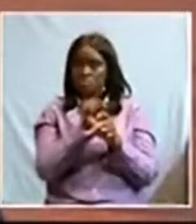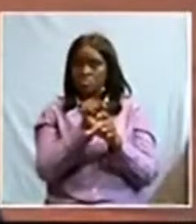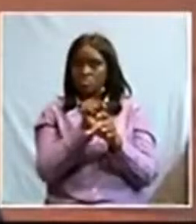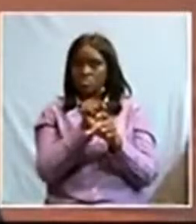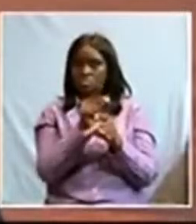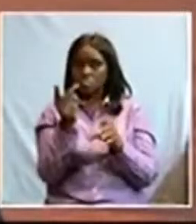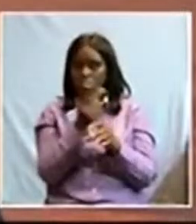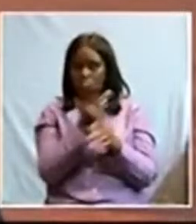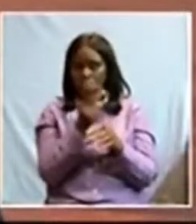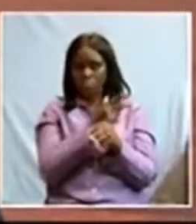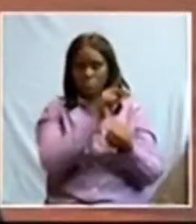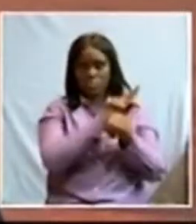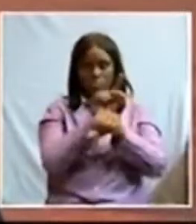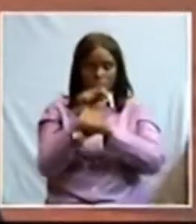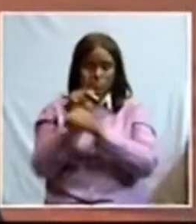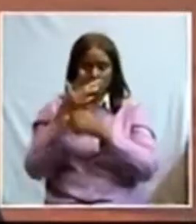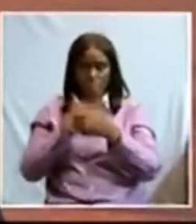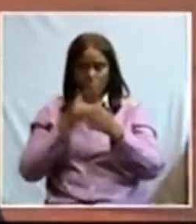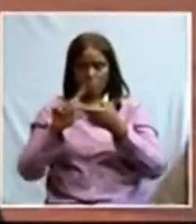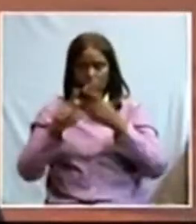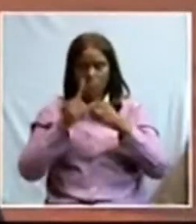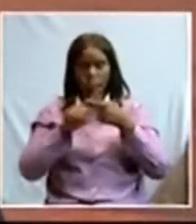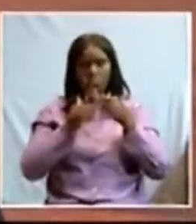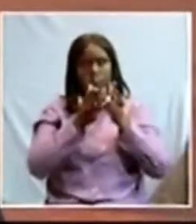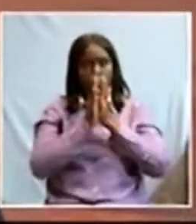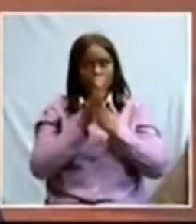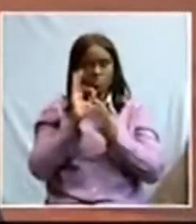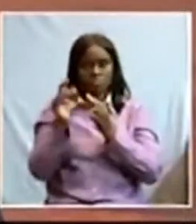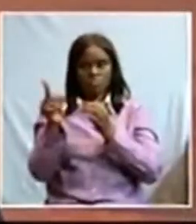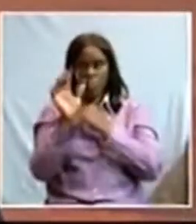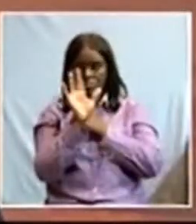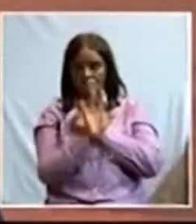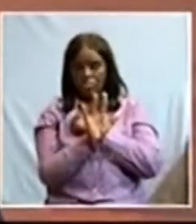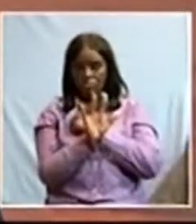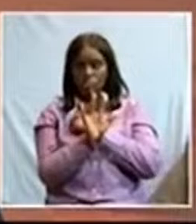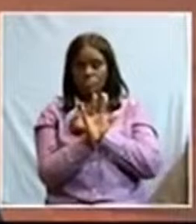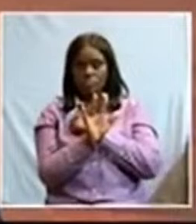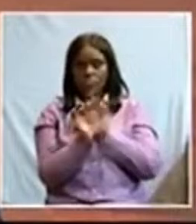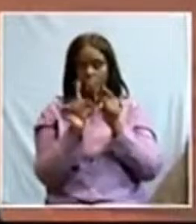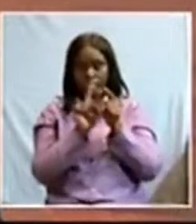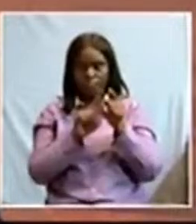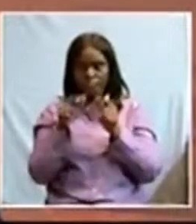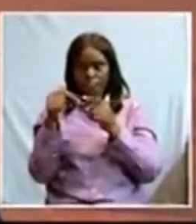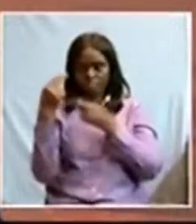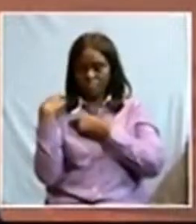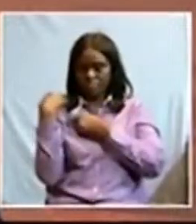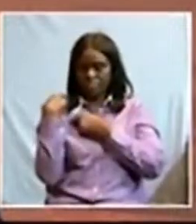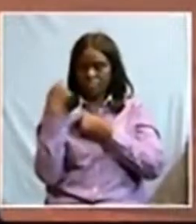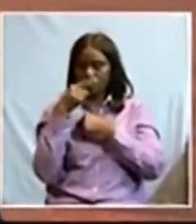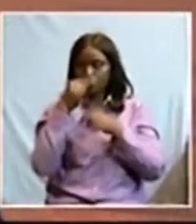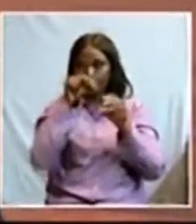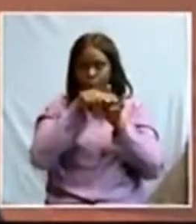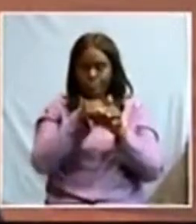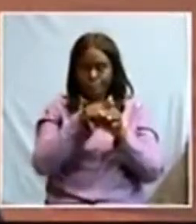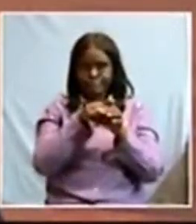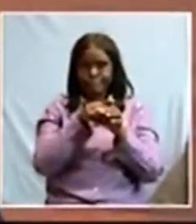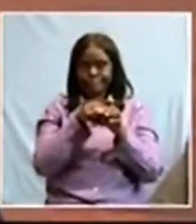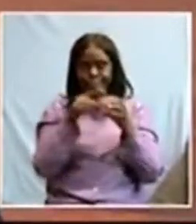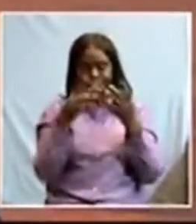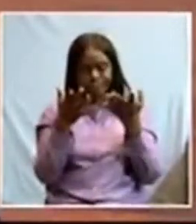two projects that my colleague is asking. If you are there and you are the one that participated there,